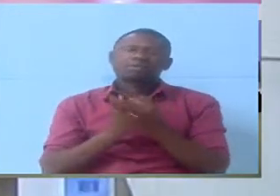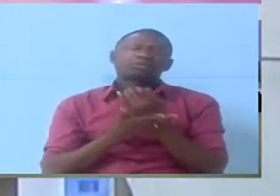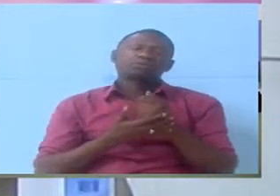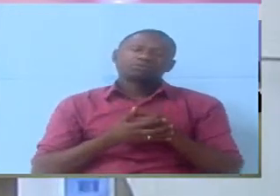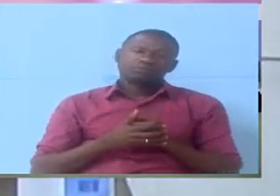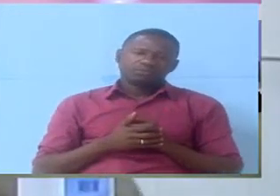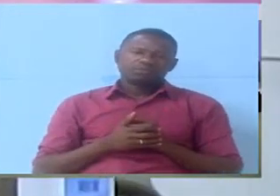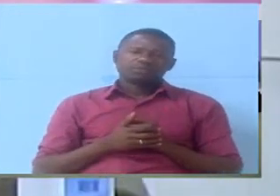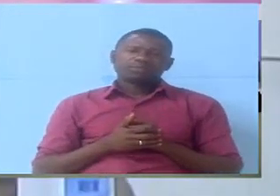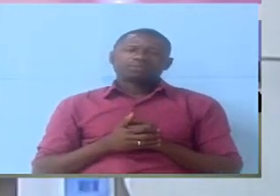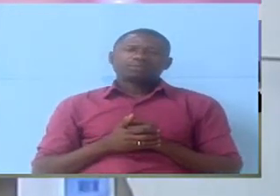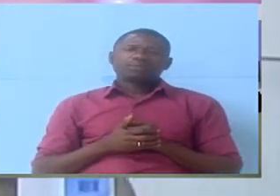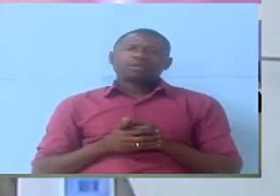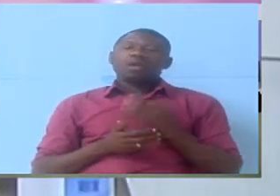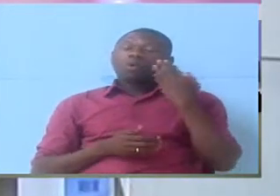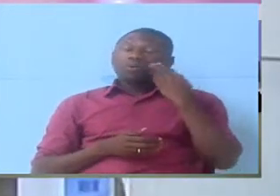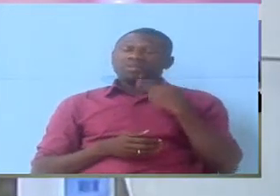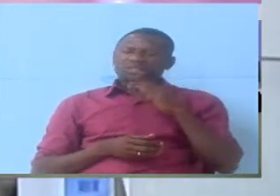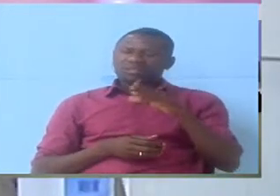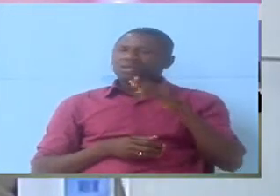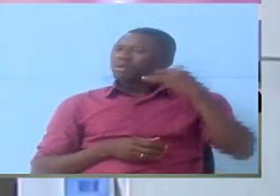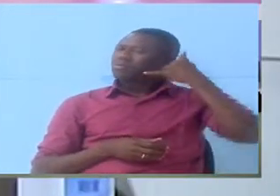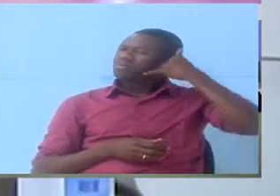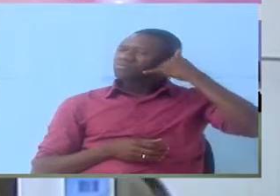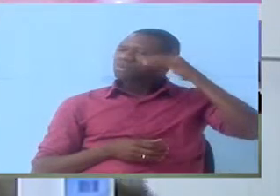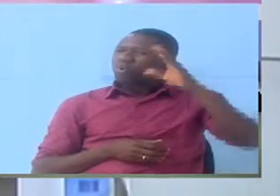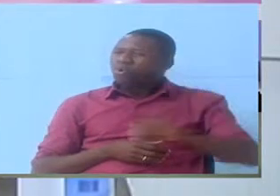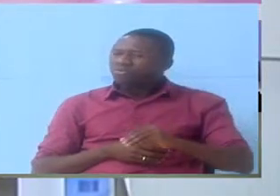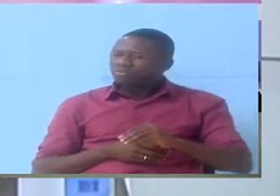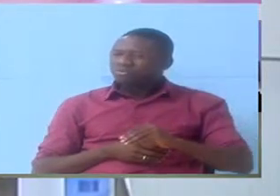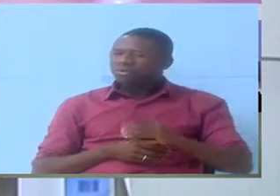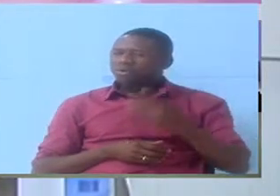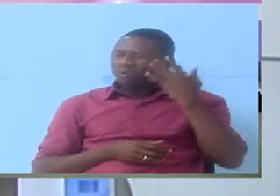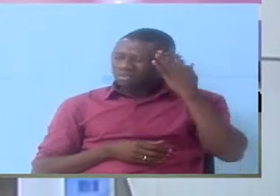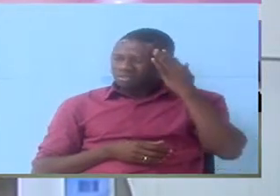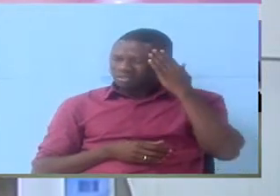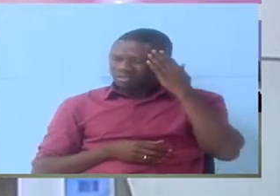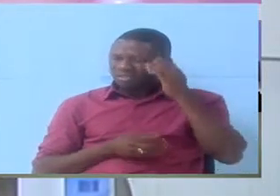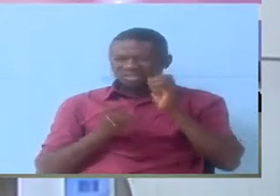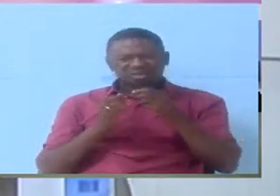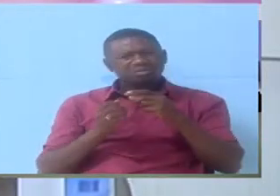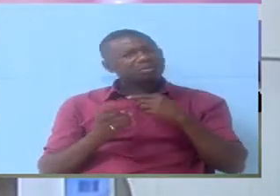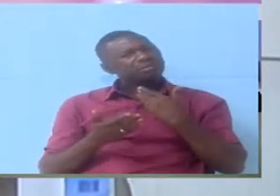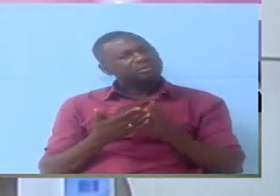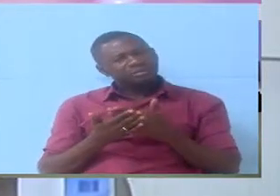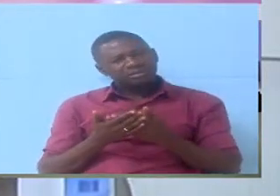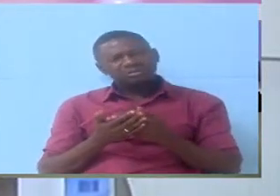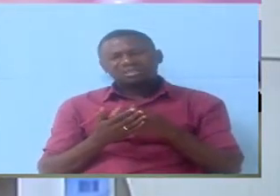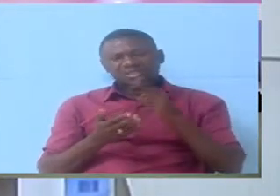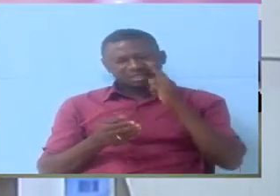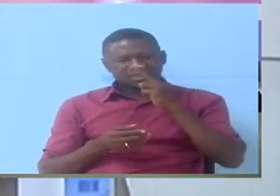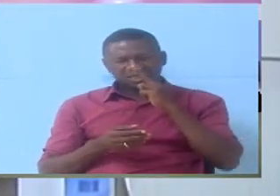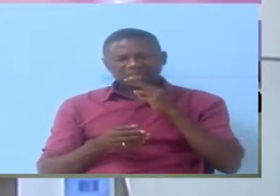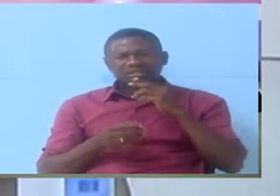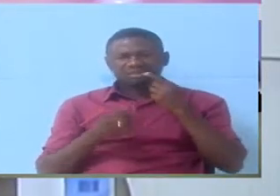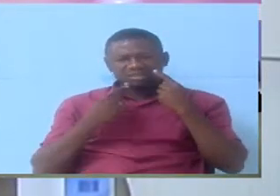counsel, when he hung up the phone, when I suggested that we should make a press statement,